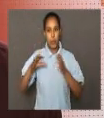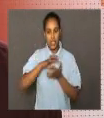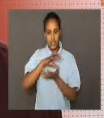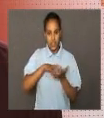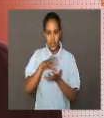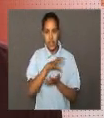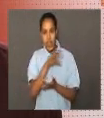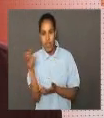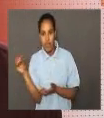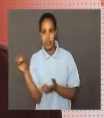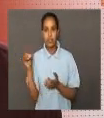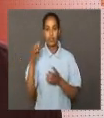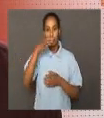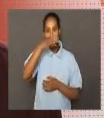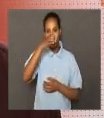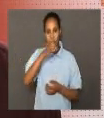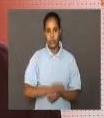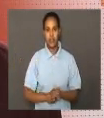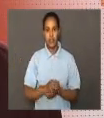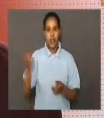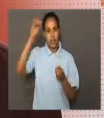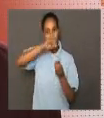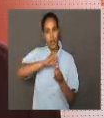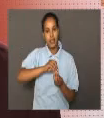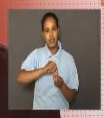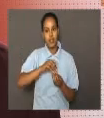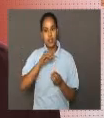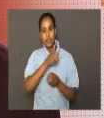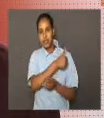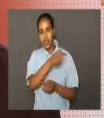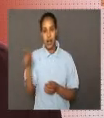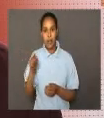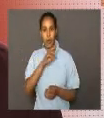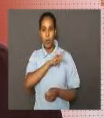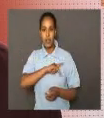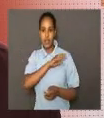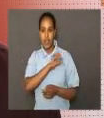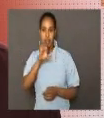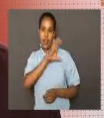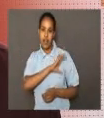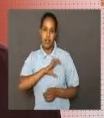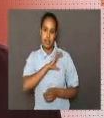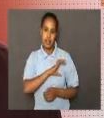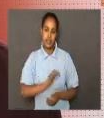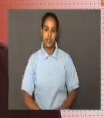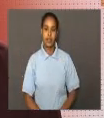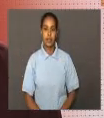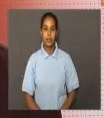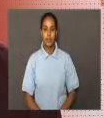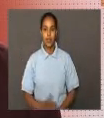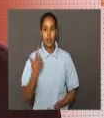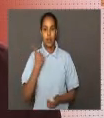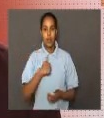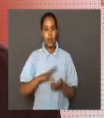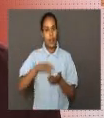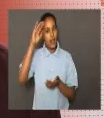mixtures and solutions, as well as their properties and characteristics. We